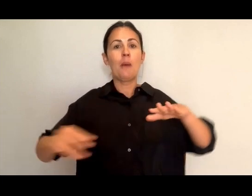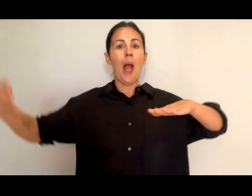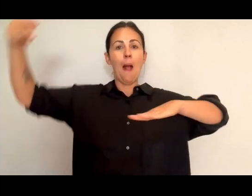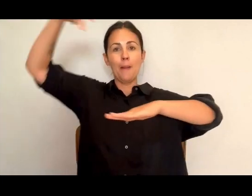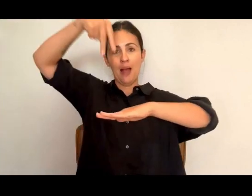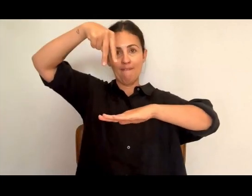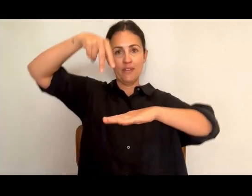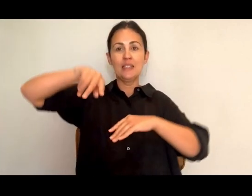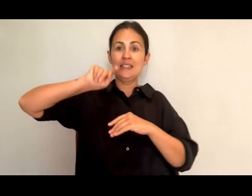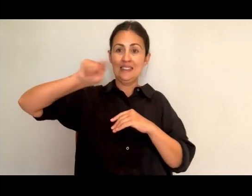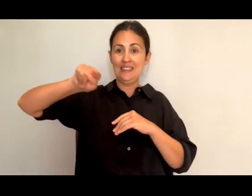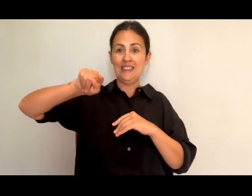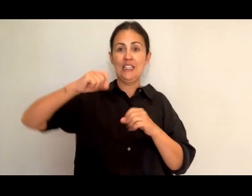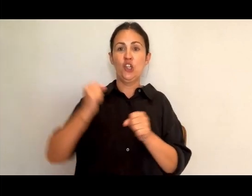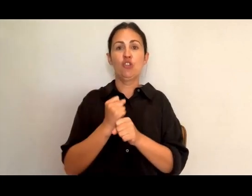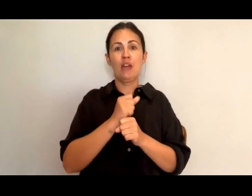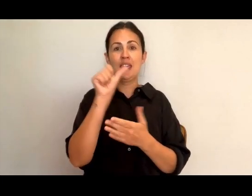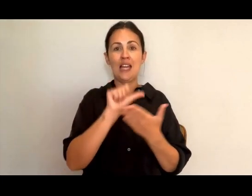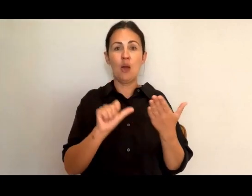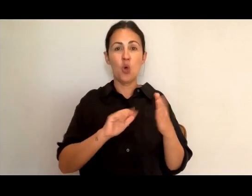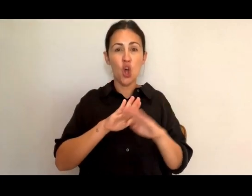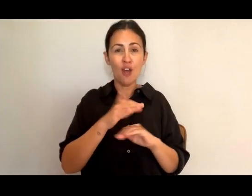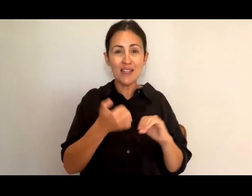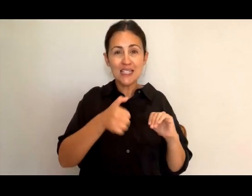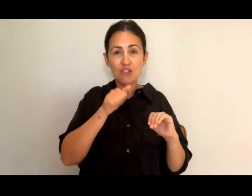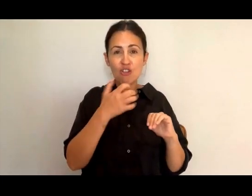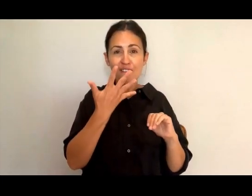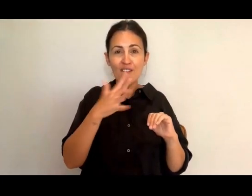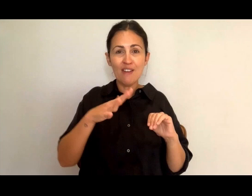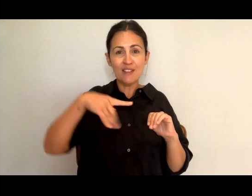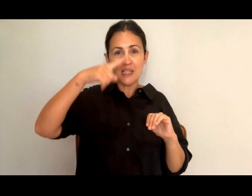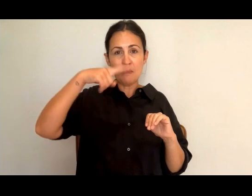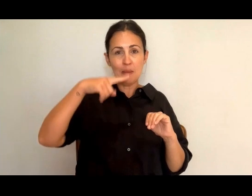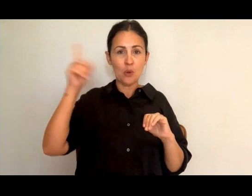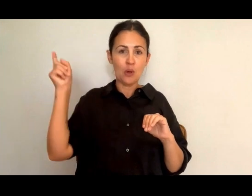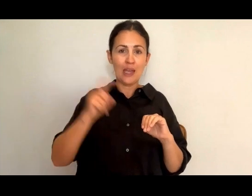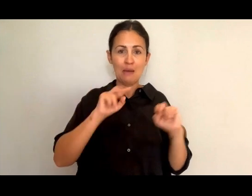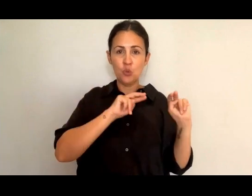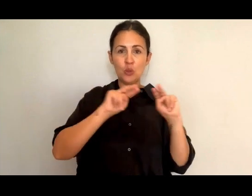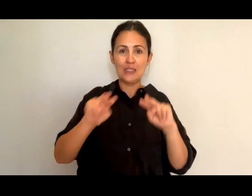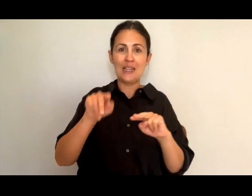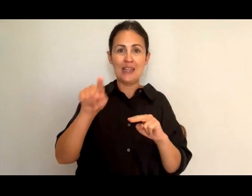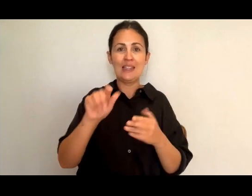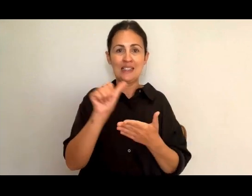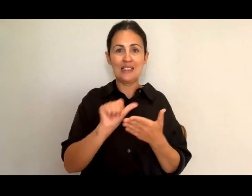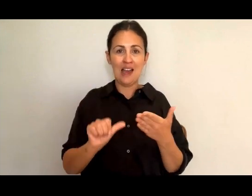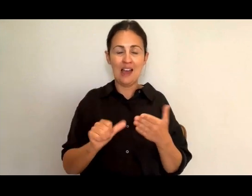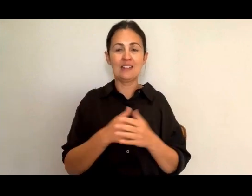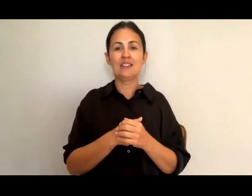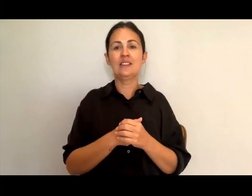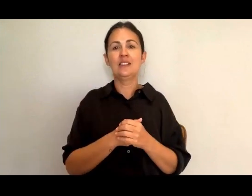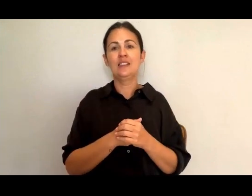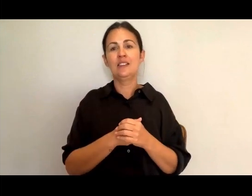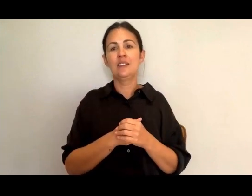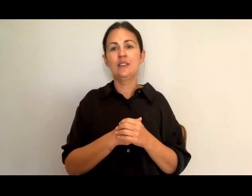over 650 community members and students come through the regional showcase. And in each class, 1 or 2 students would come and sit in front of Dominic's